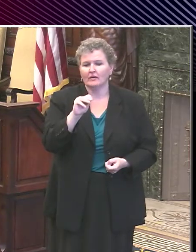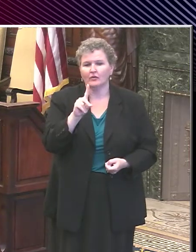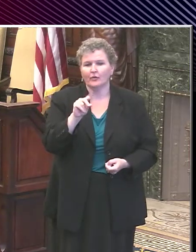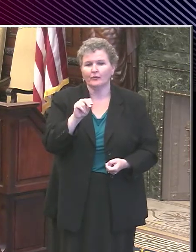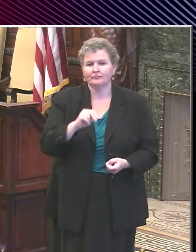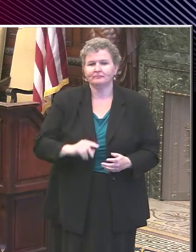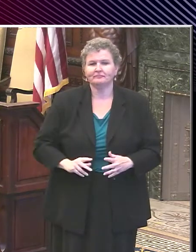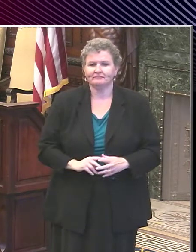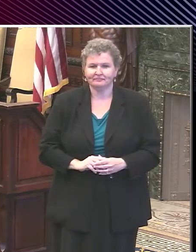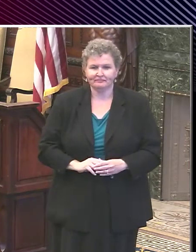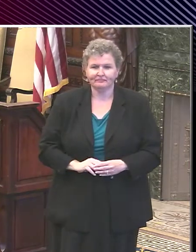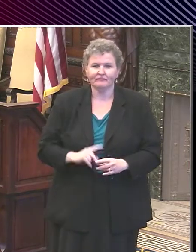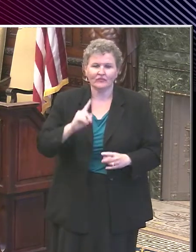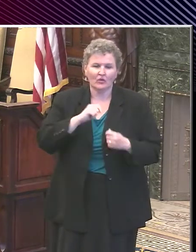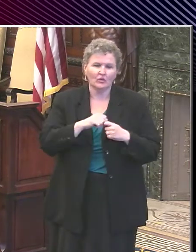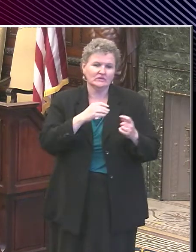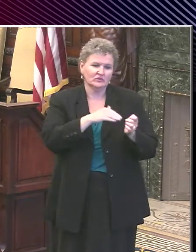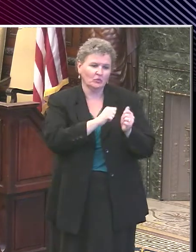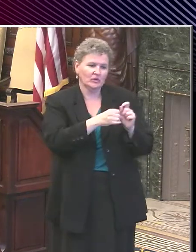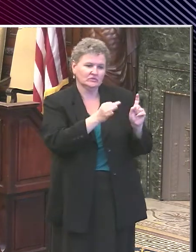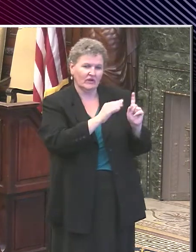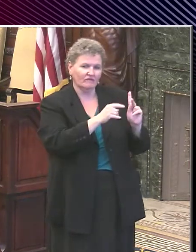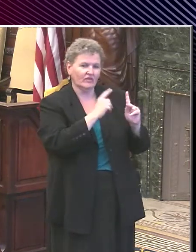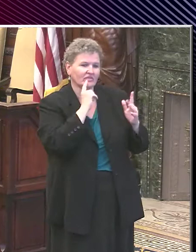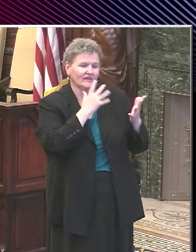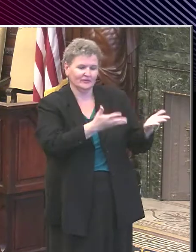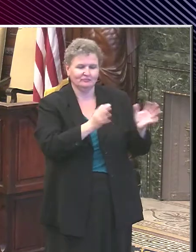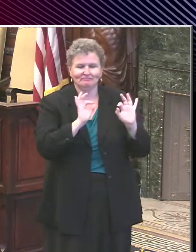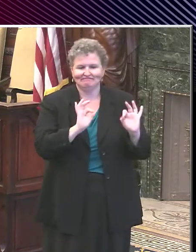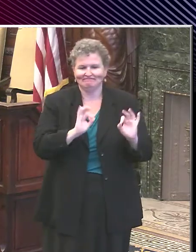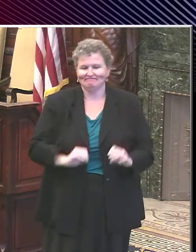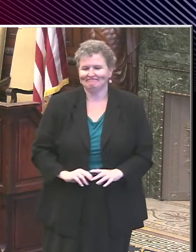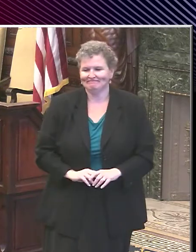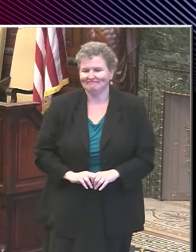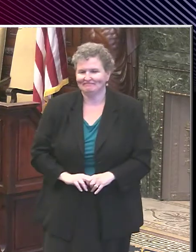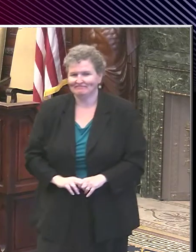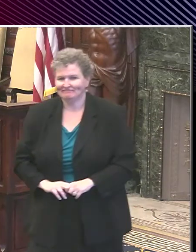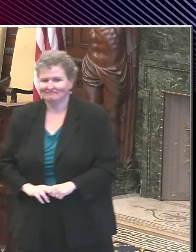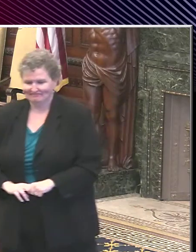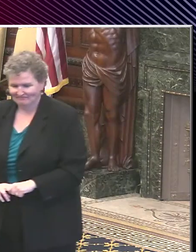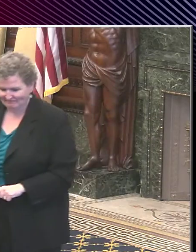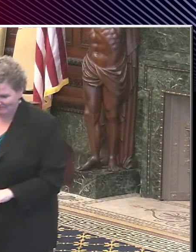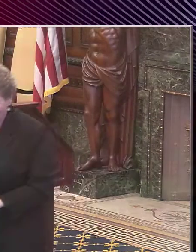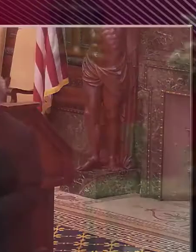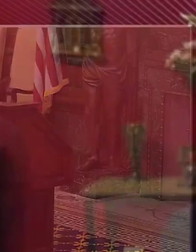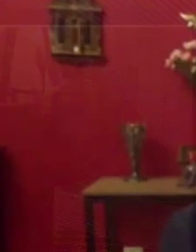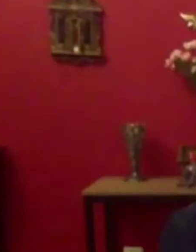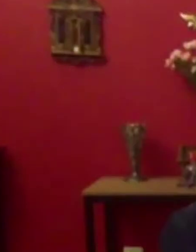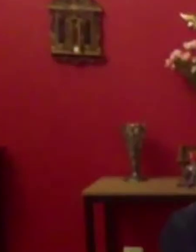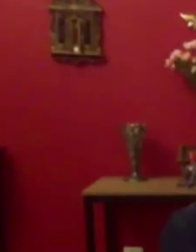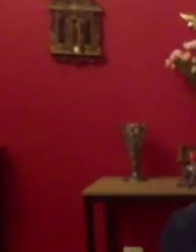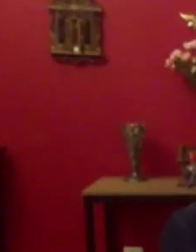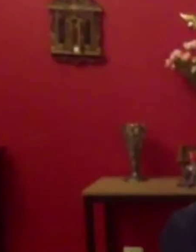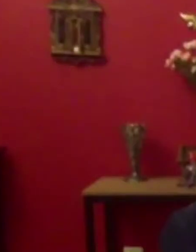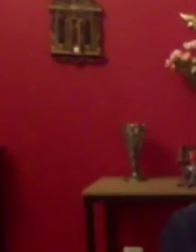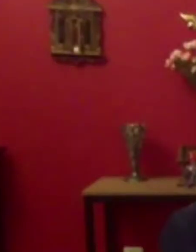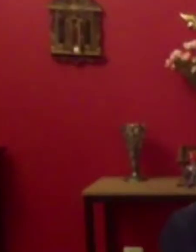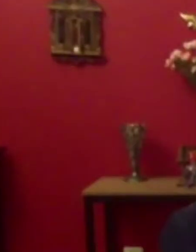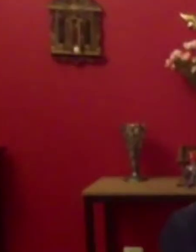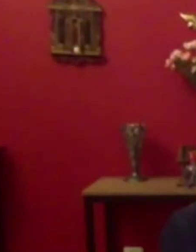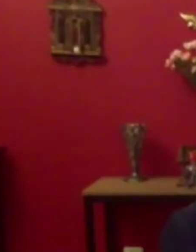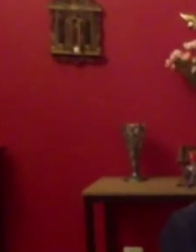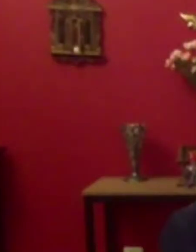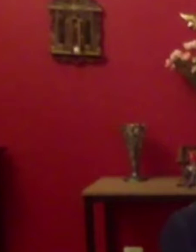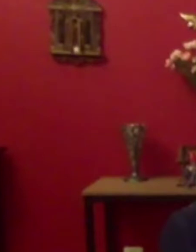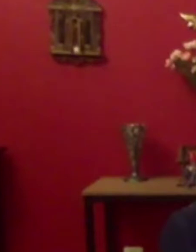translation of the mayor's and Dr. Farley's comments. Palabras del alcalde Jim Kenney para el martes 28 de julio del 2020.